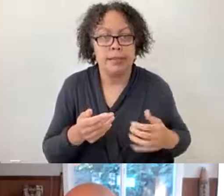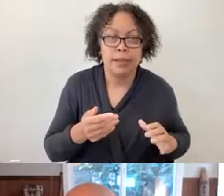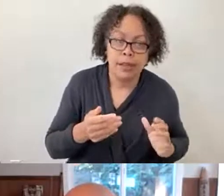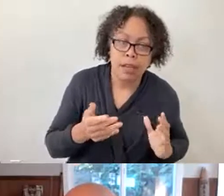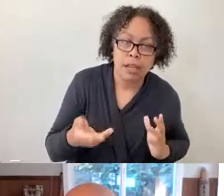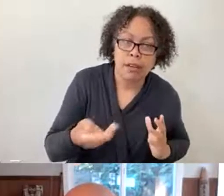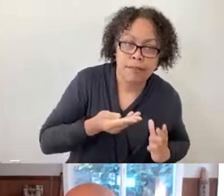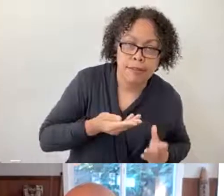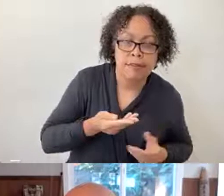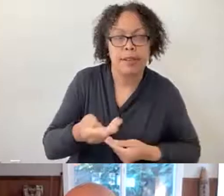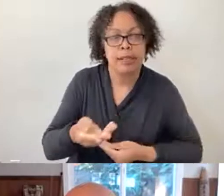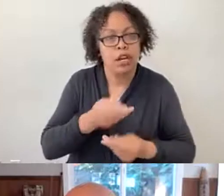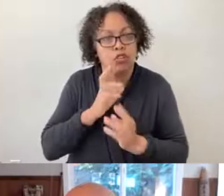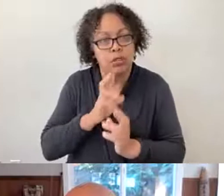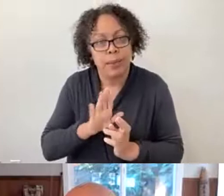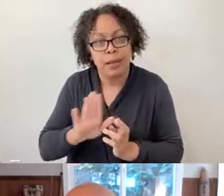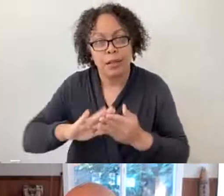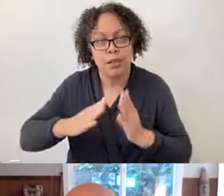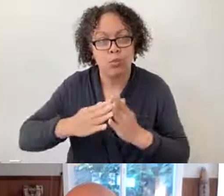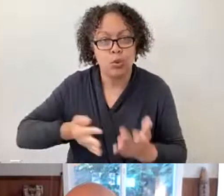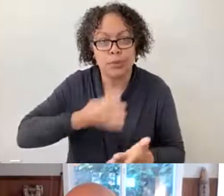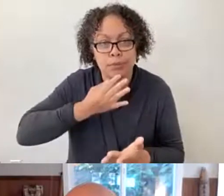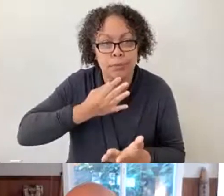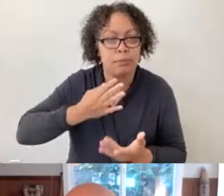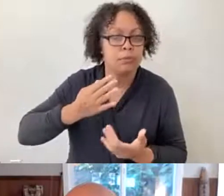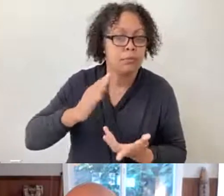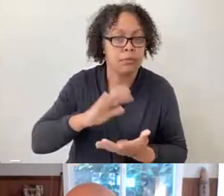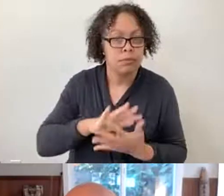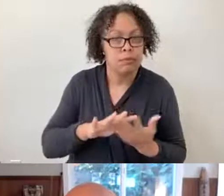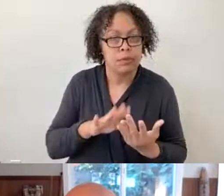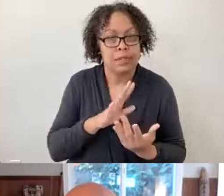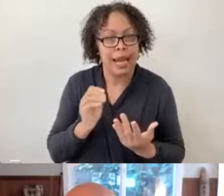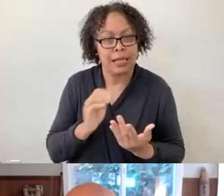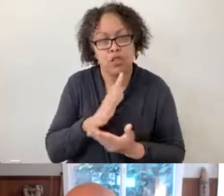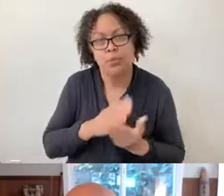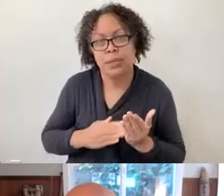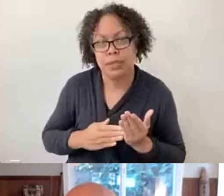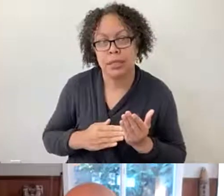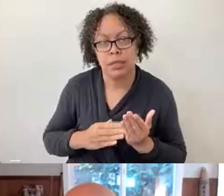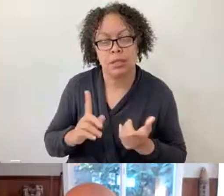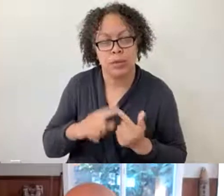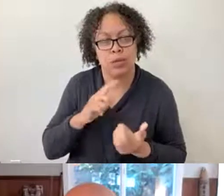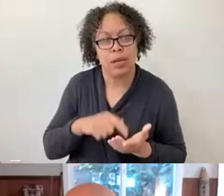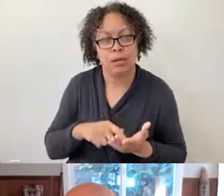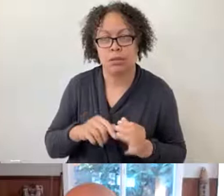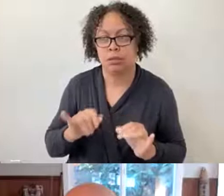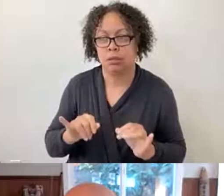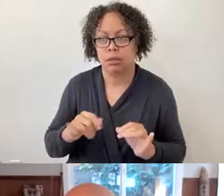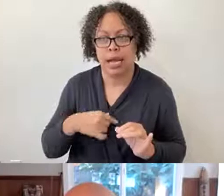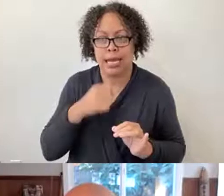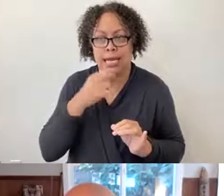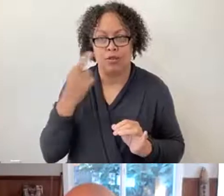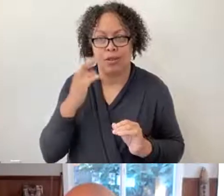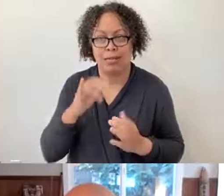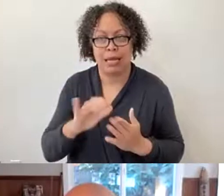the community's expertise, and where there is the amount of humility to say, oh my gosh, I didn't realize that, I'm